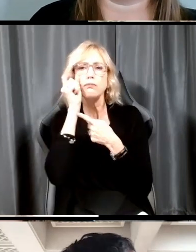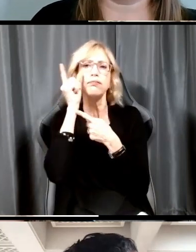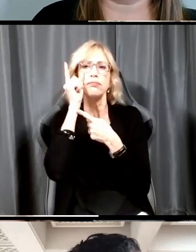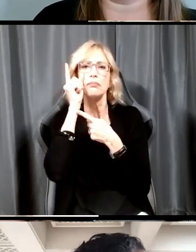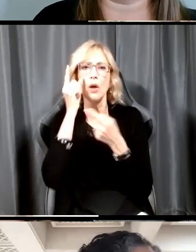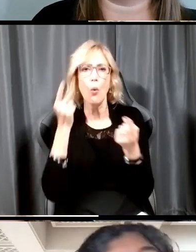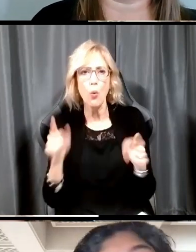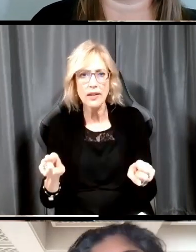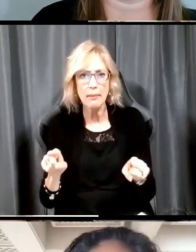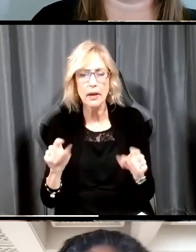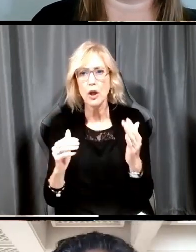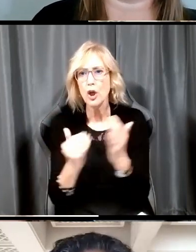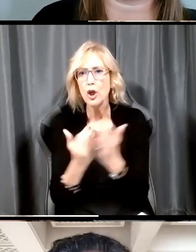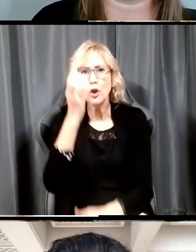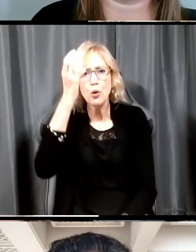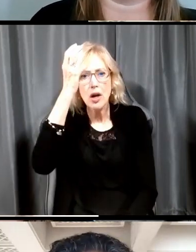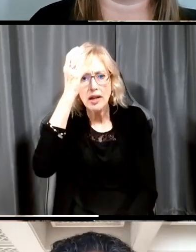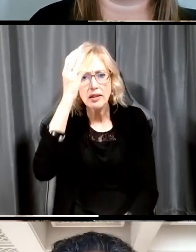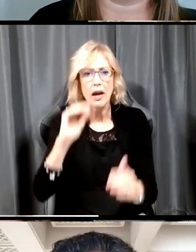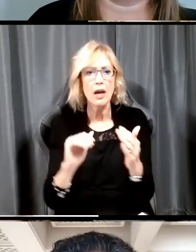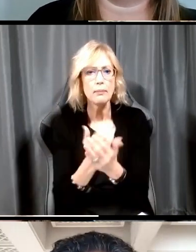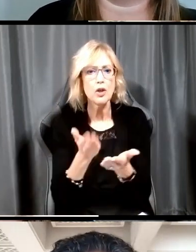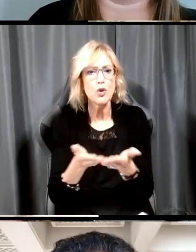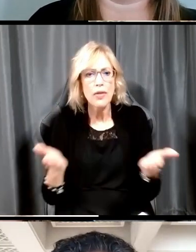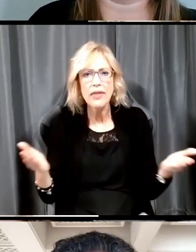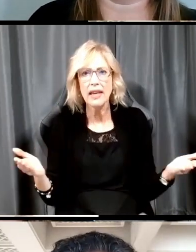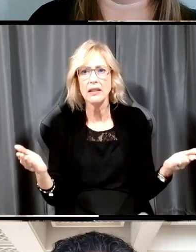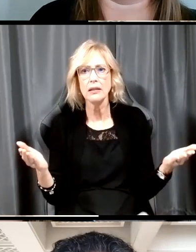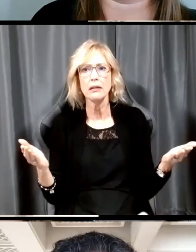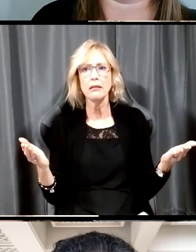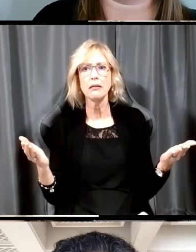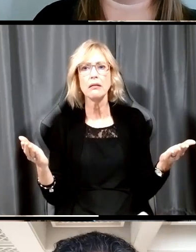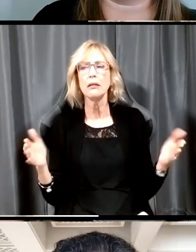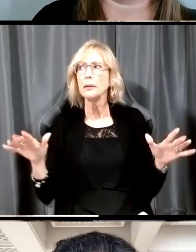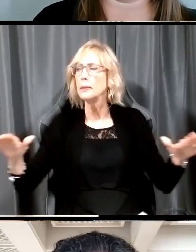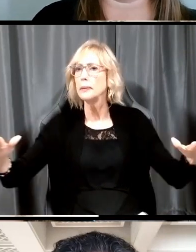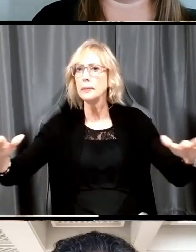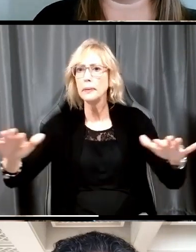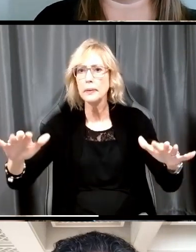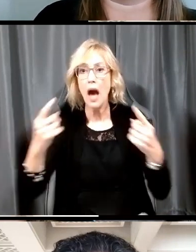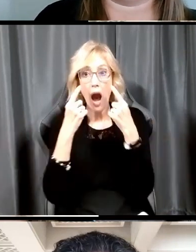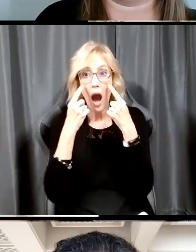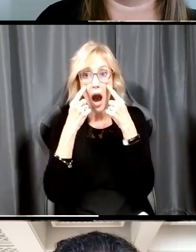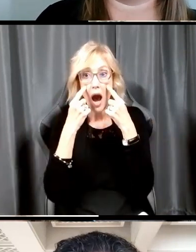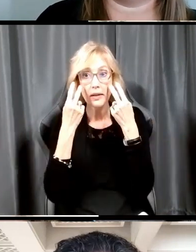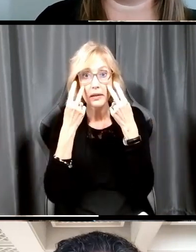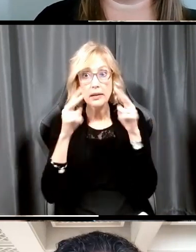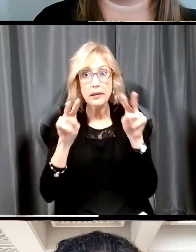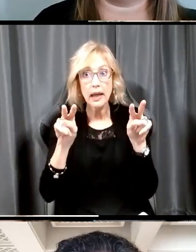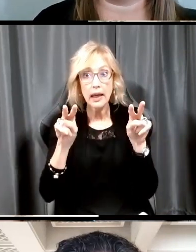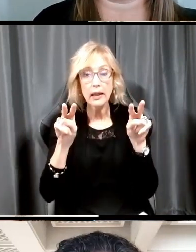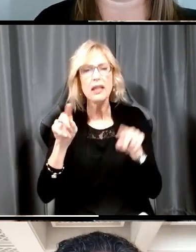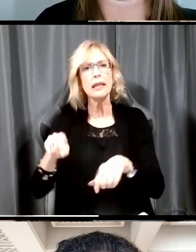There's new concepts, new things happening around them. And when our eyes see something, it